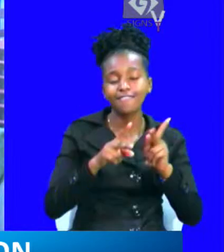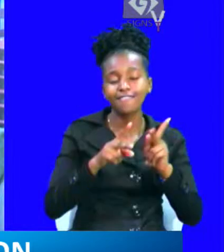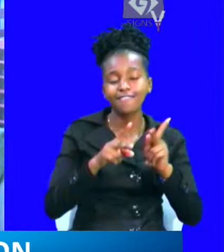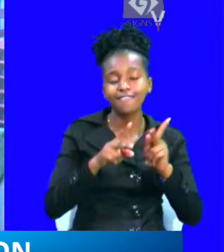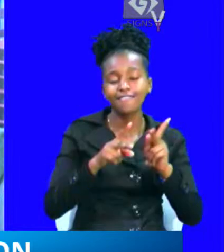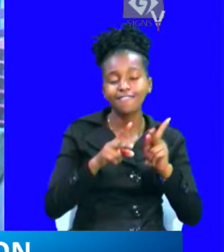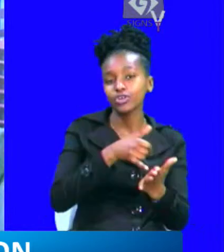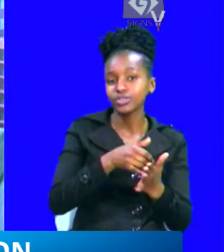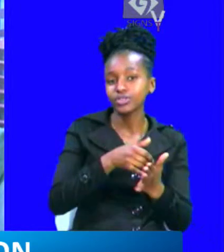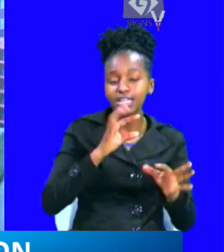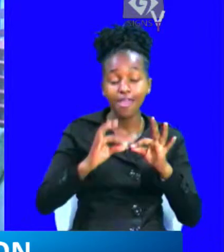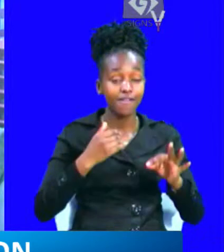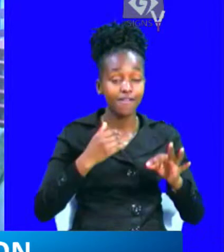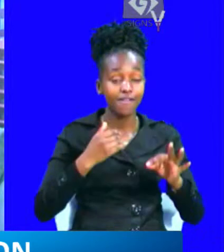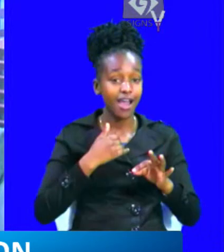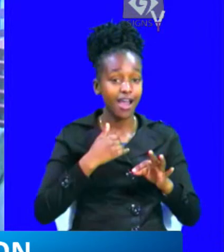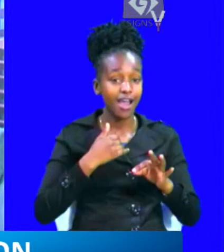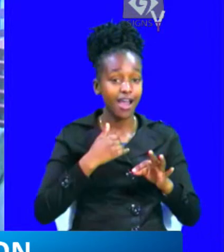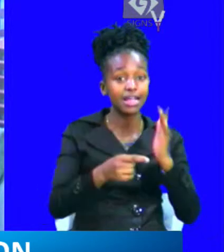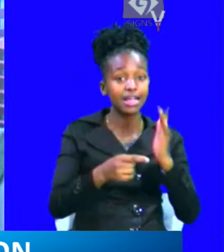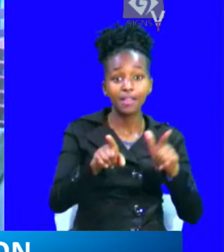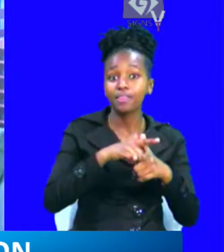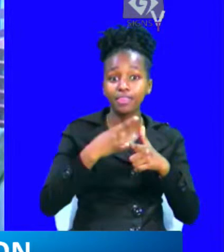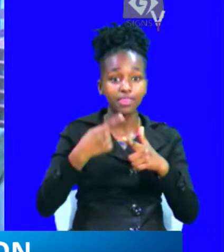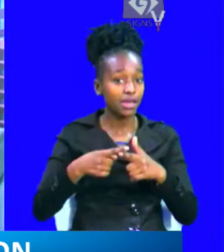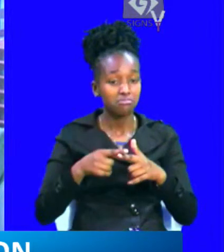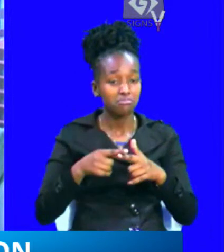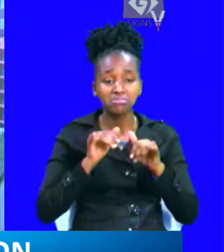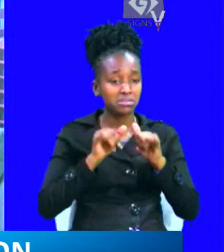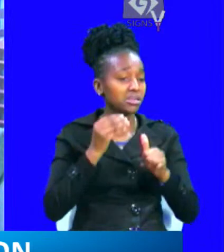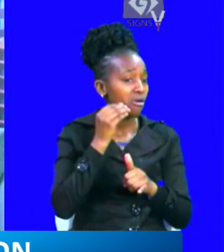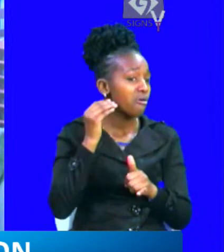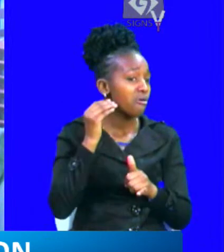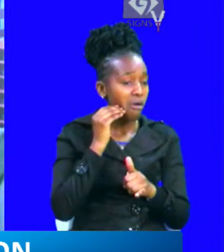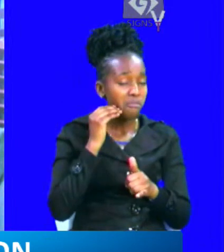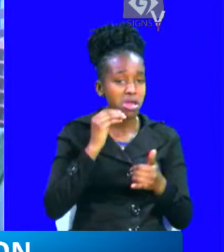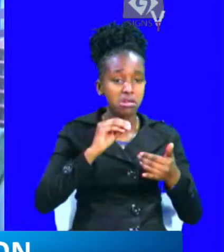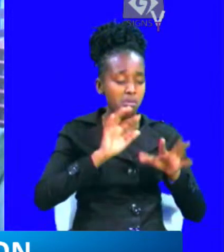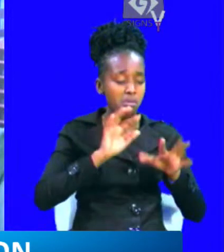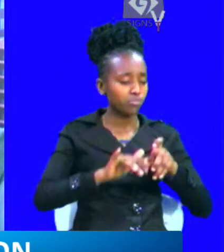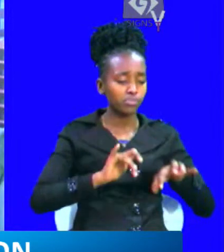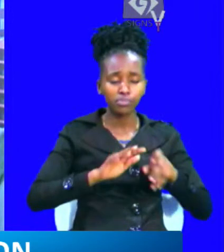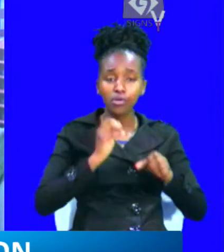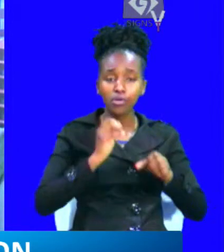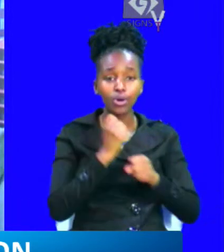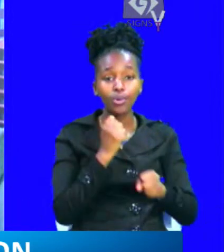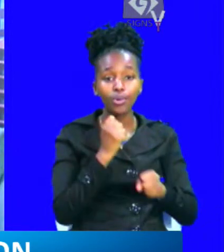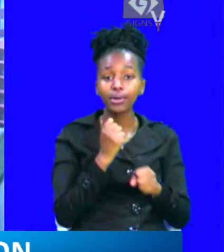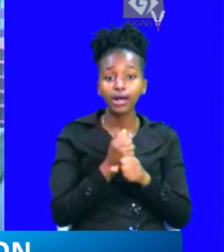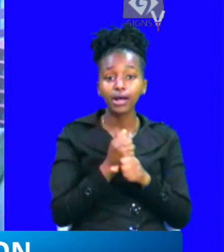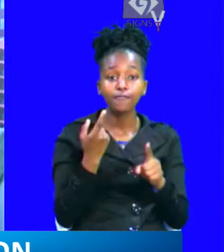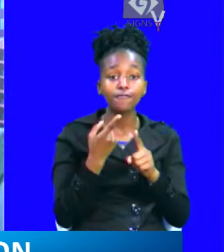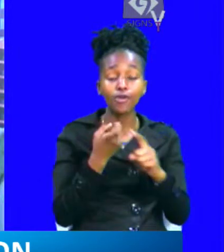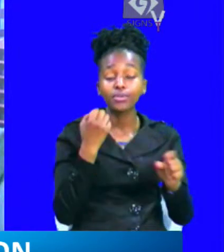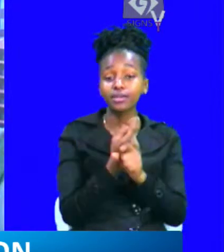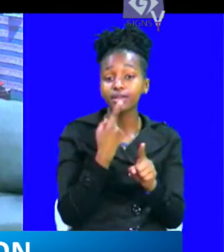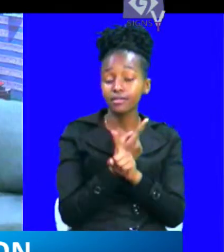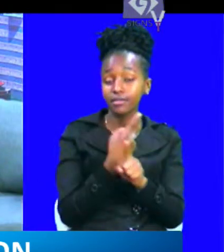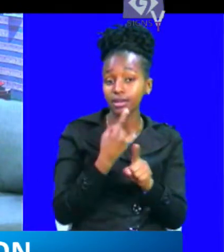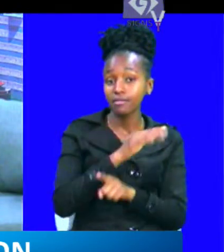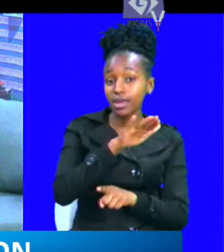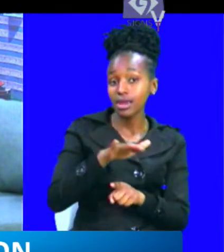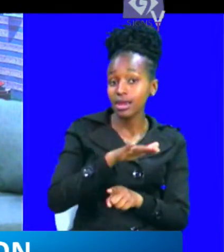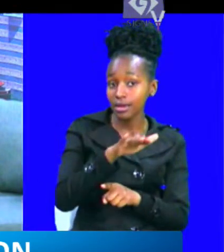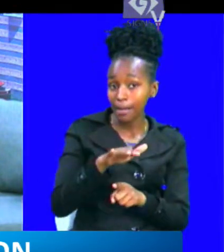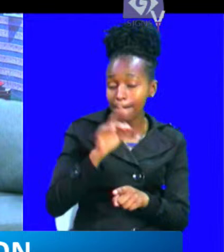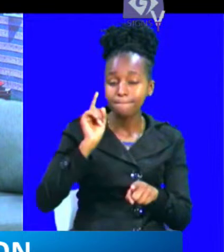they can be at home just on their computer and they work for any corner of the world. Yeah. Yes. So, but